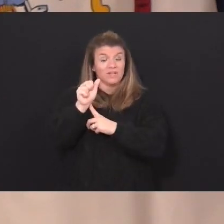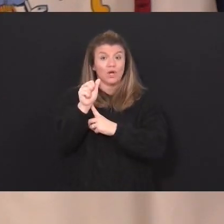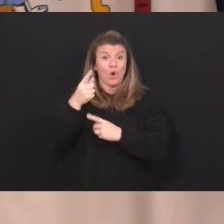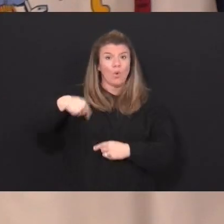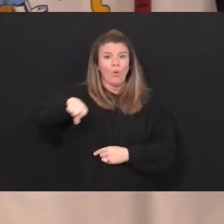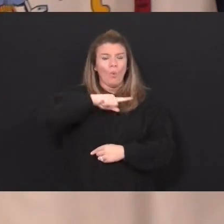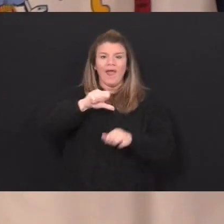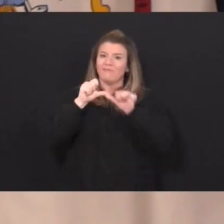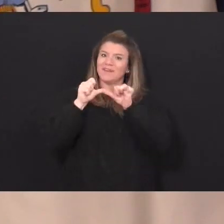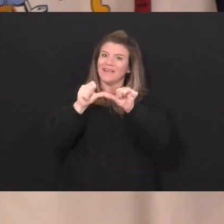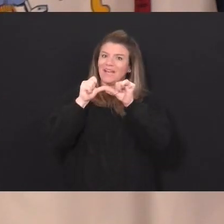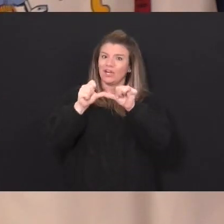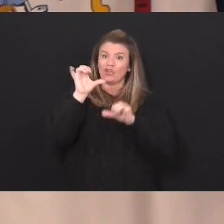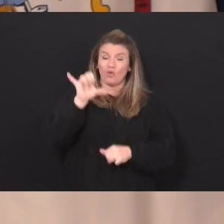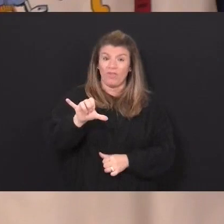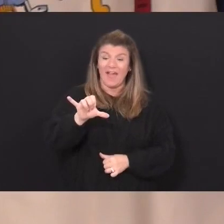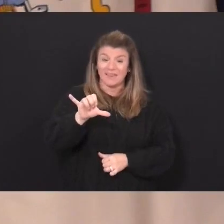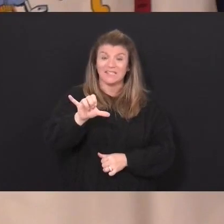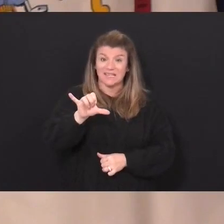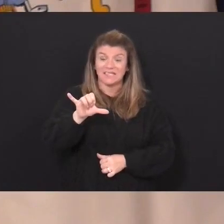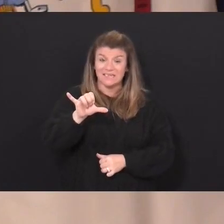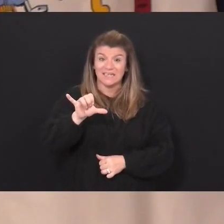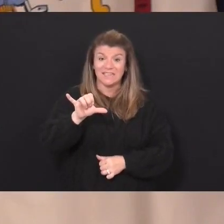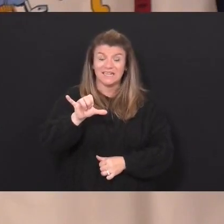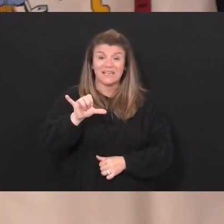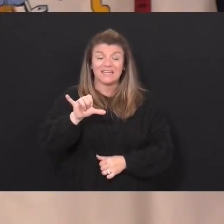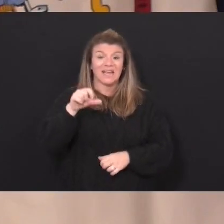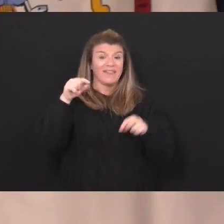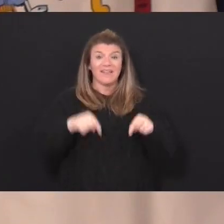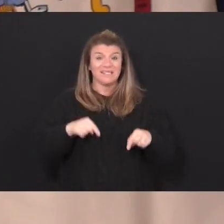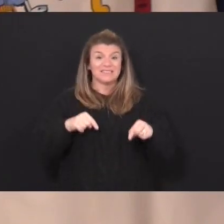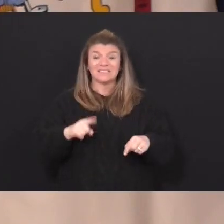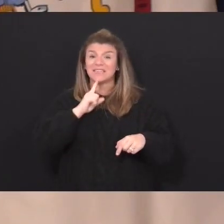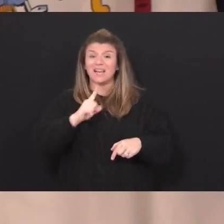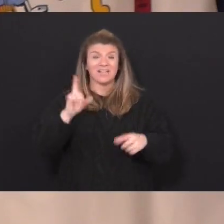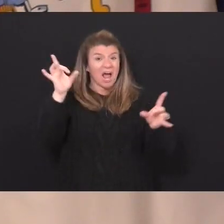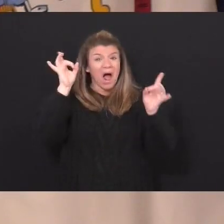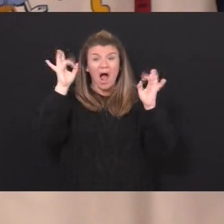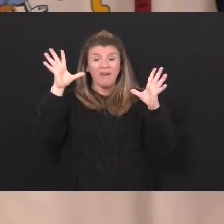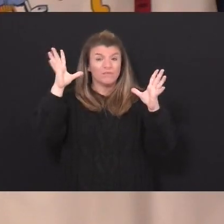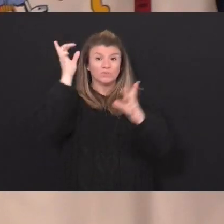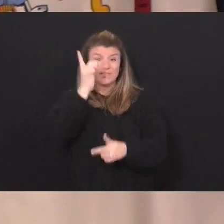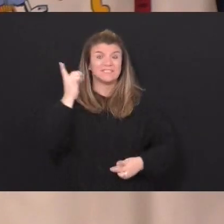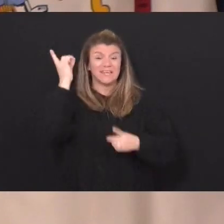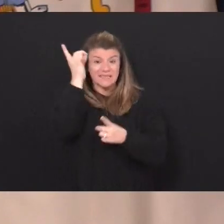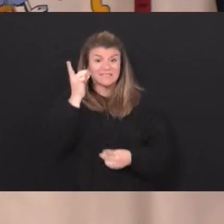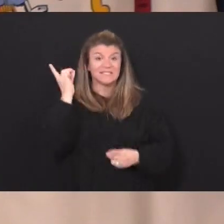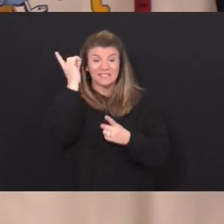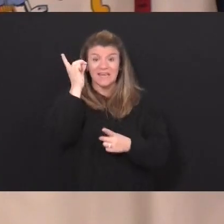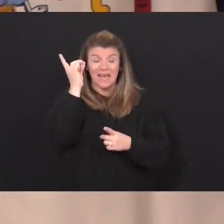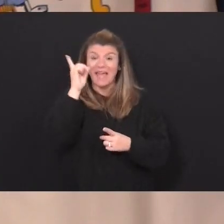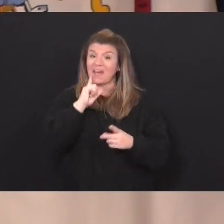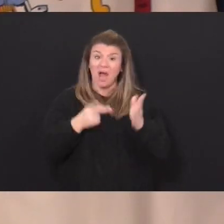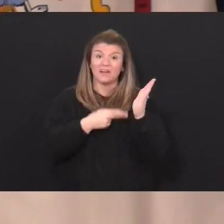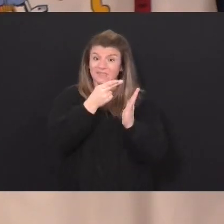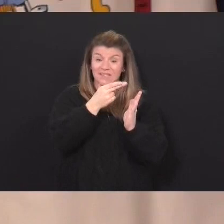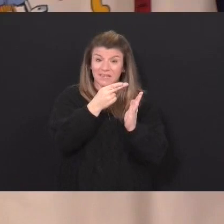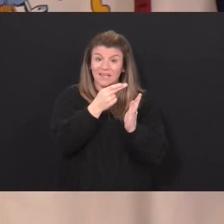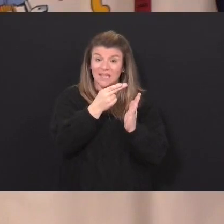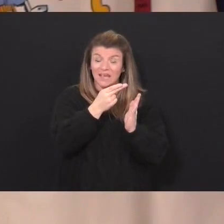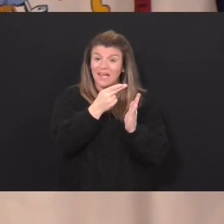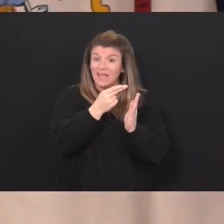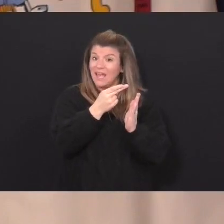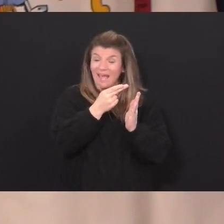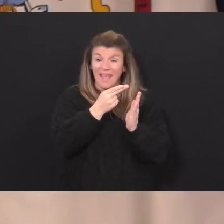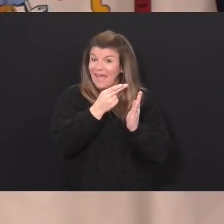course. This is absolutely a terrible, terrible disease. And in all honesty, if it jumps